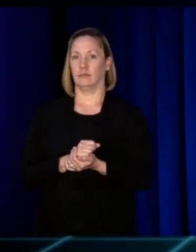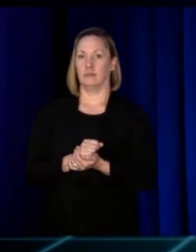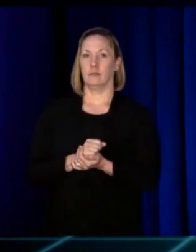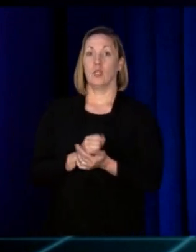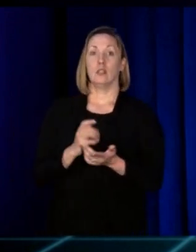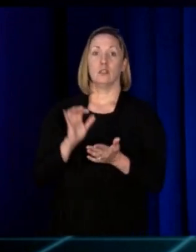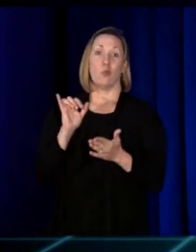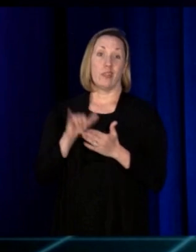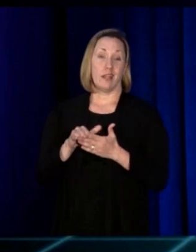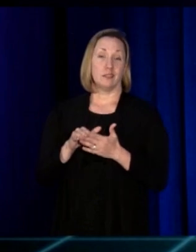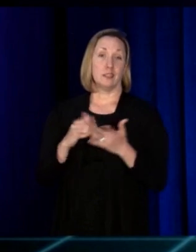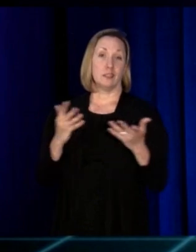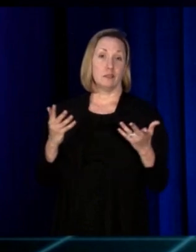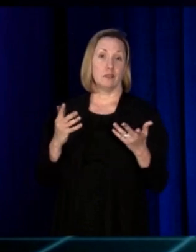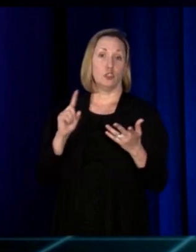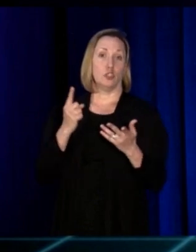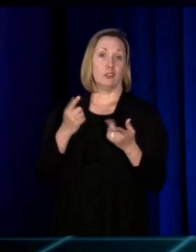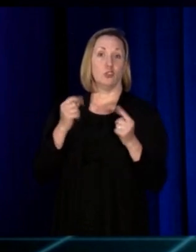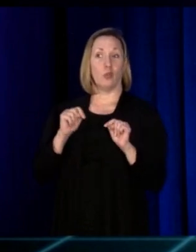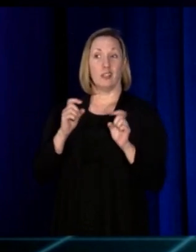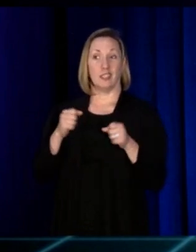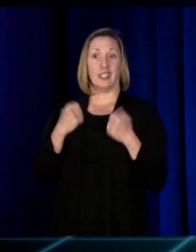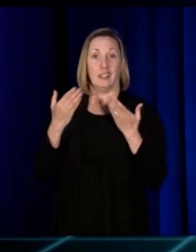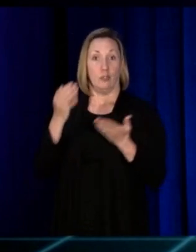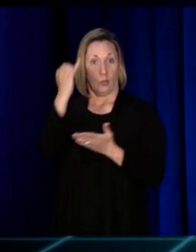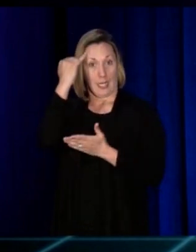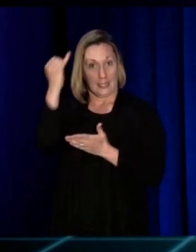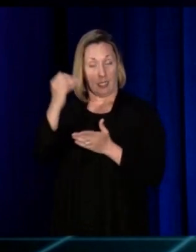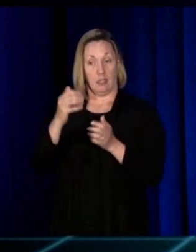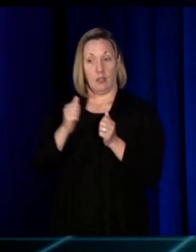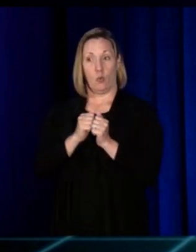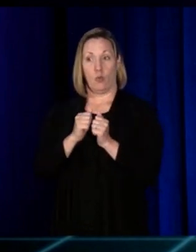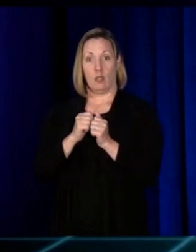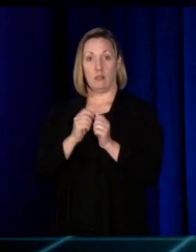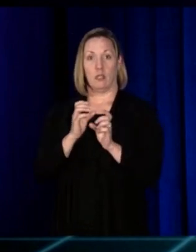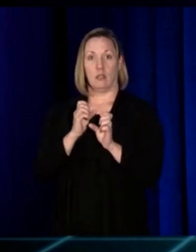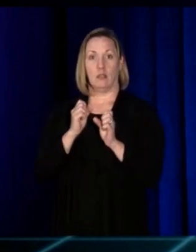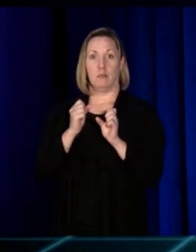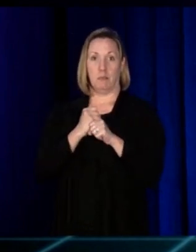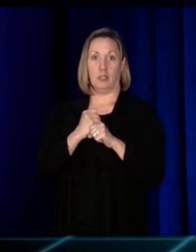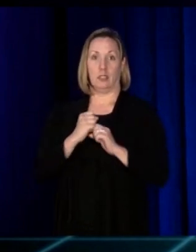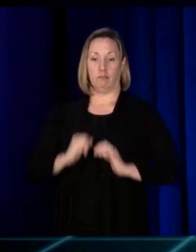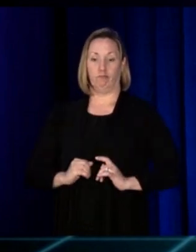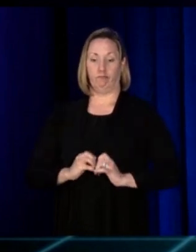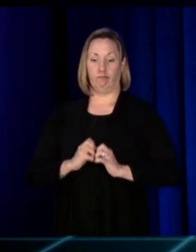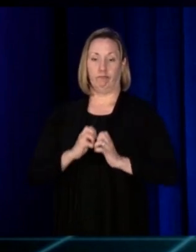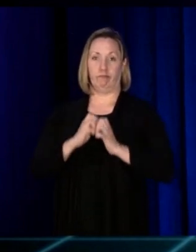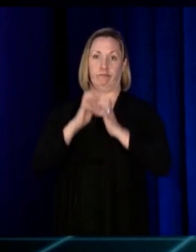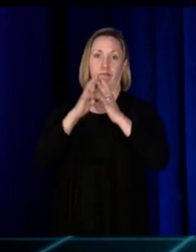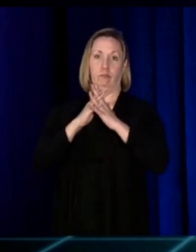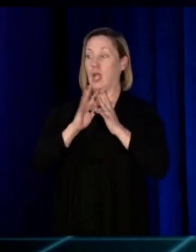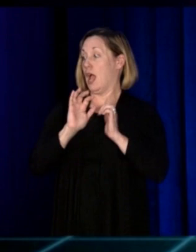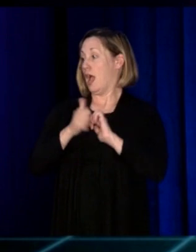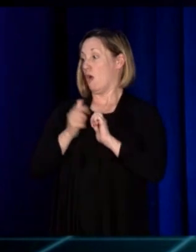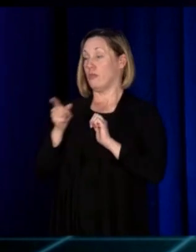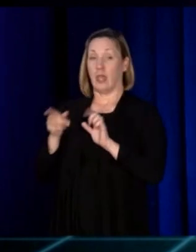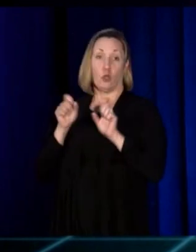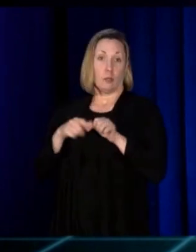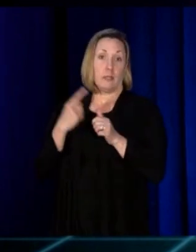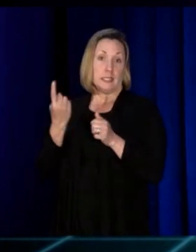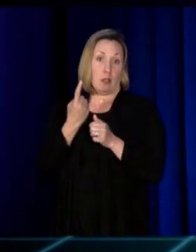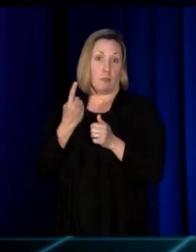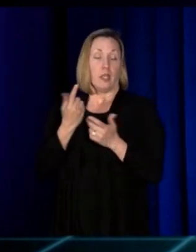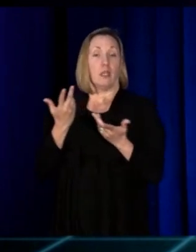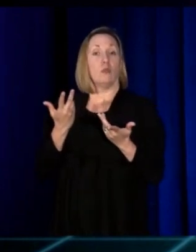So that's kind of just trying to give you an idea with actually building this out, how this could be something,